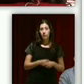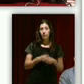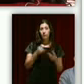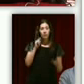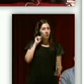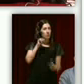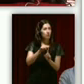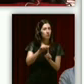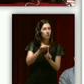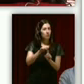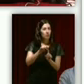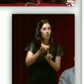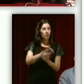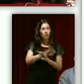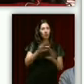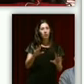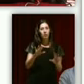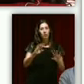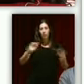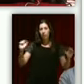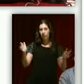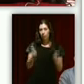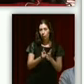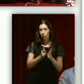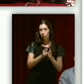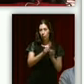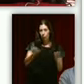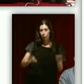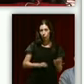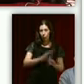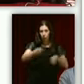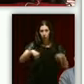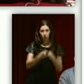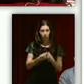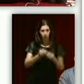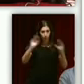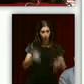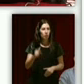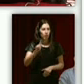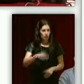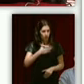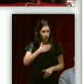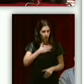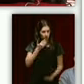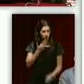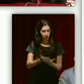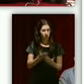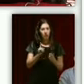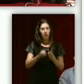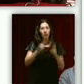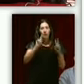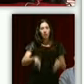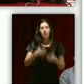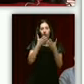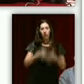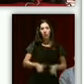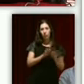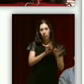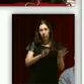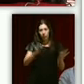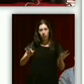And the idea and the goal is very clear: reducing the amount of buttons, and I'd like that for myself too, for the